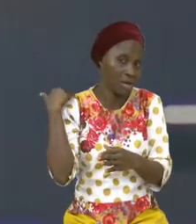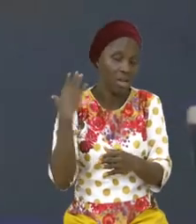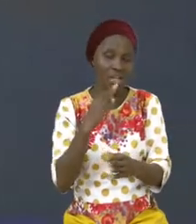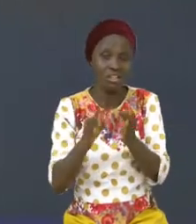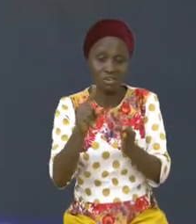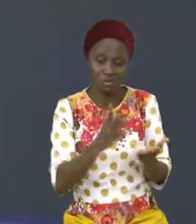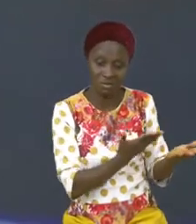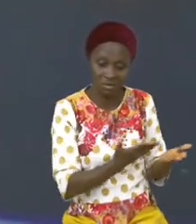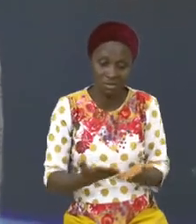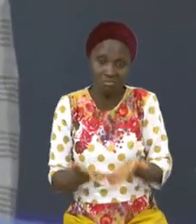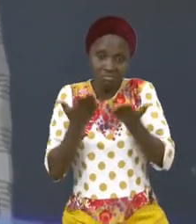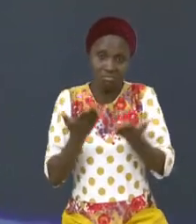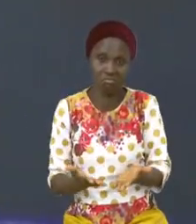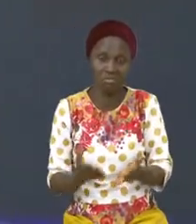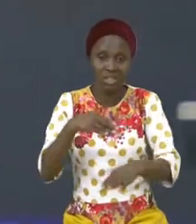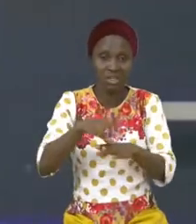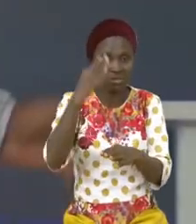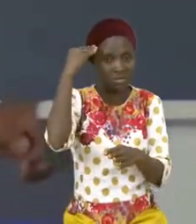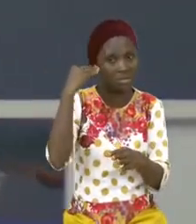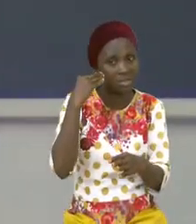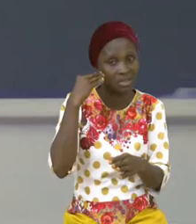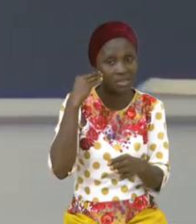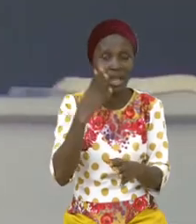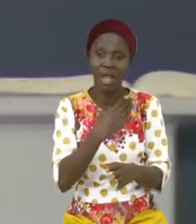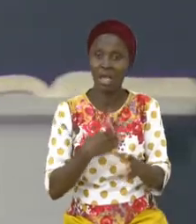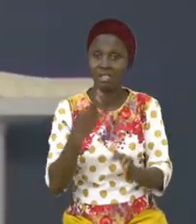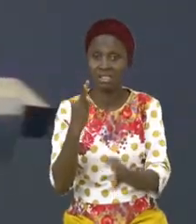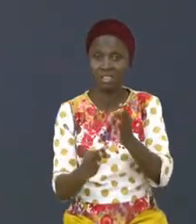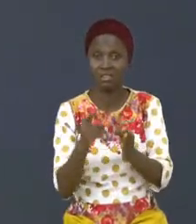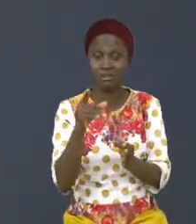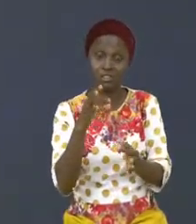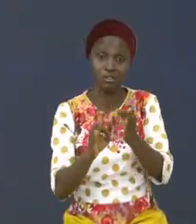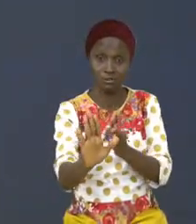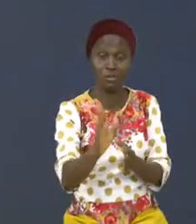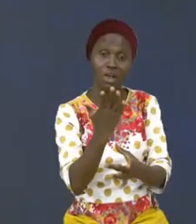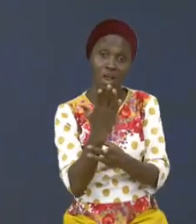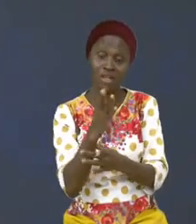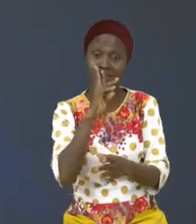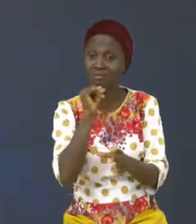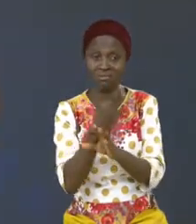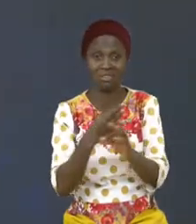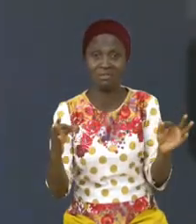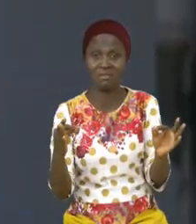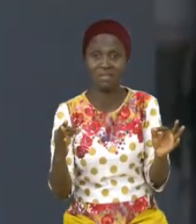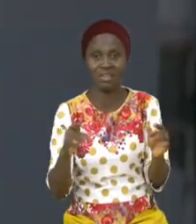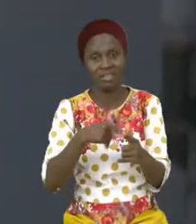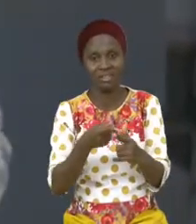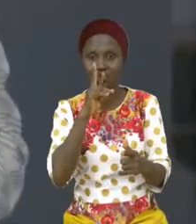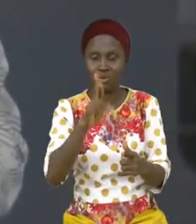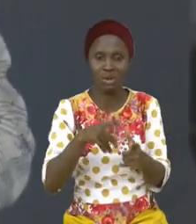loads at the hedge and if your hands are not free and then you are